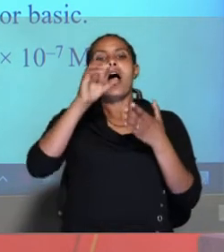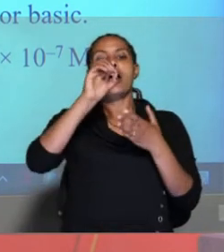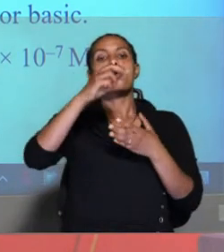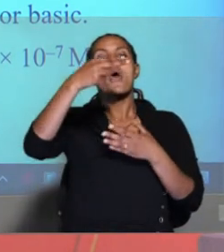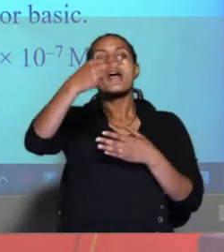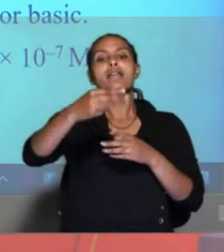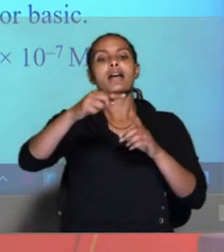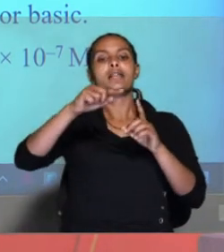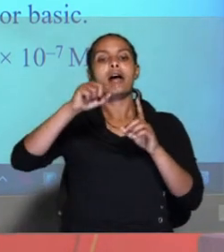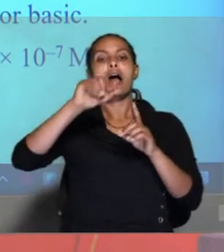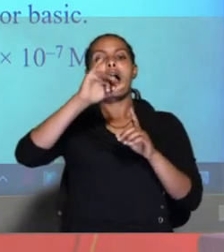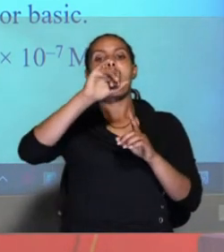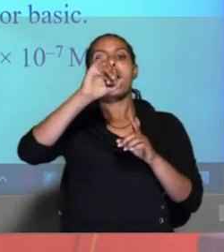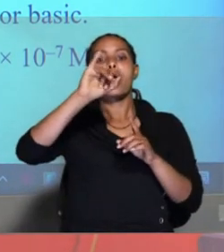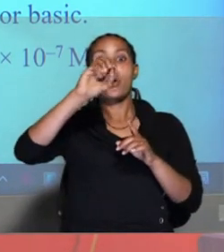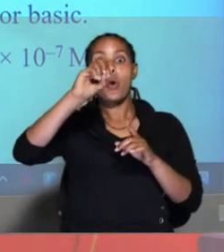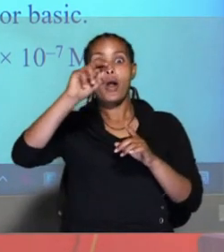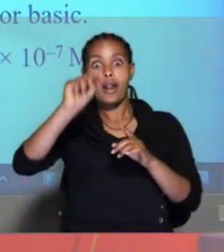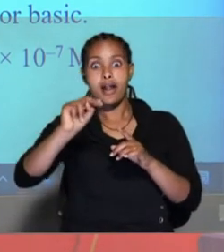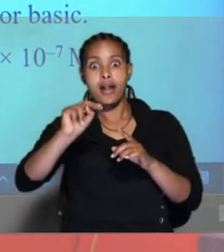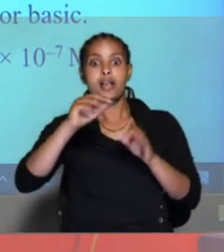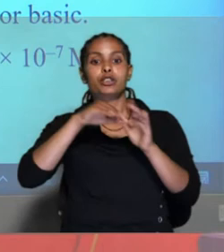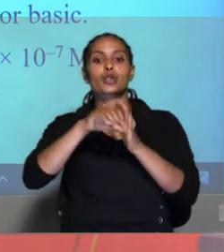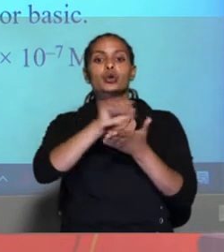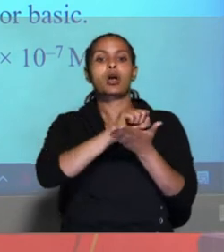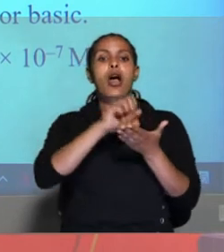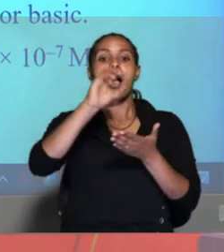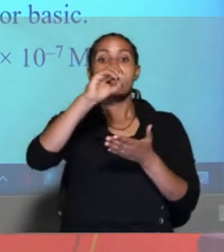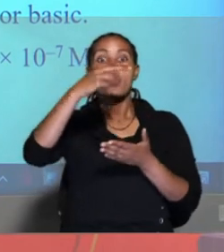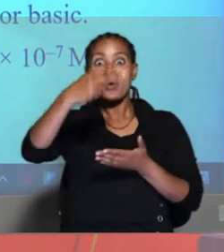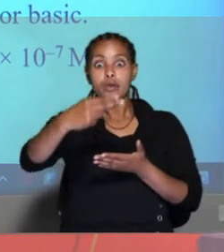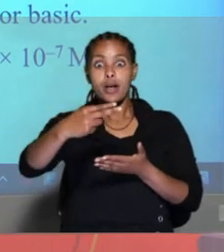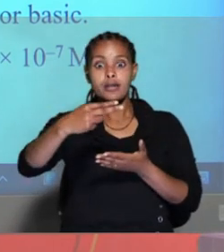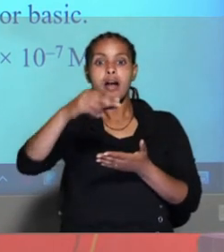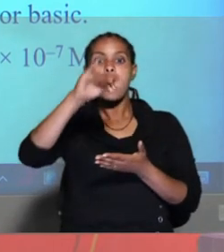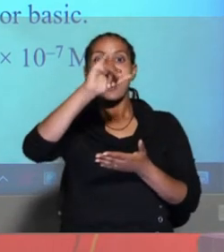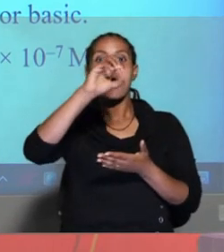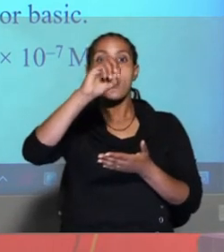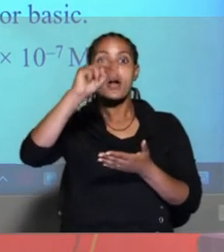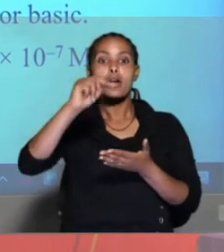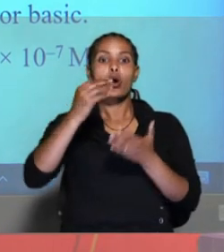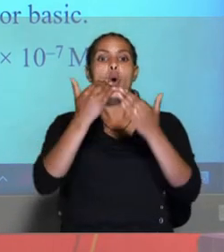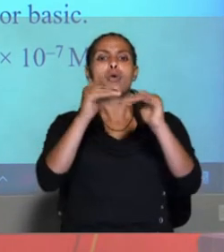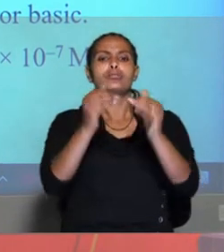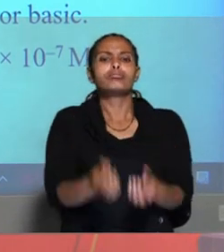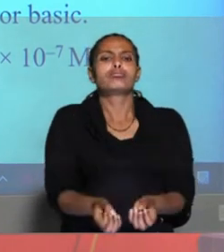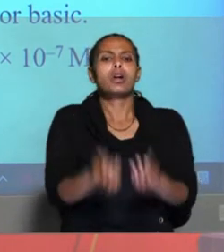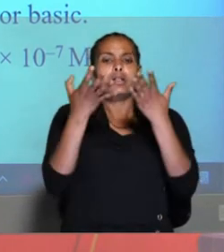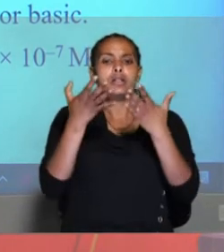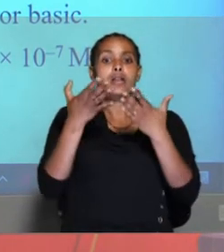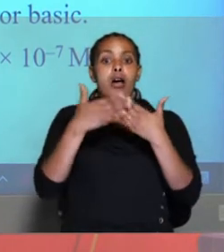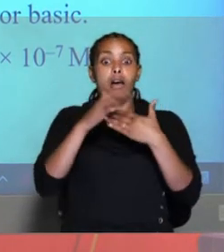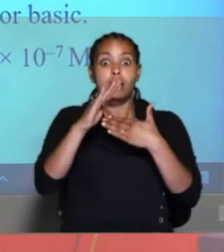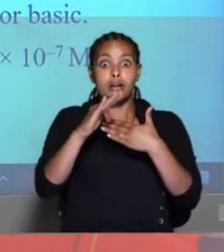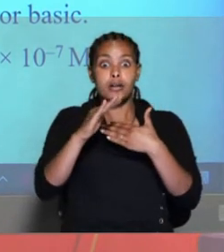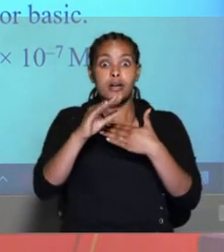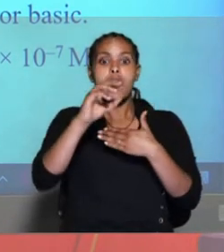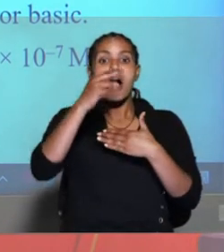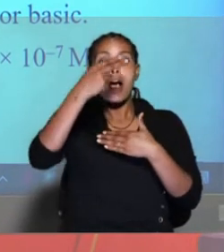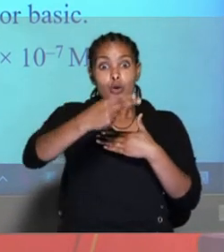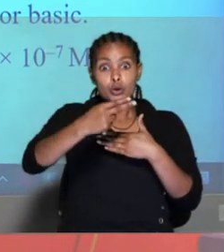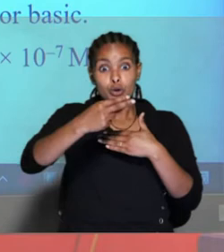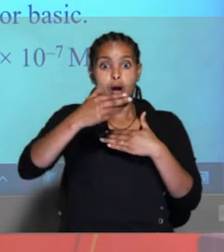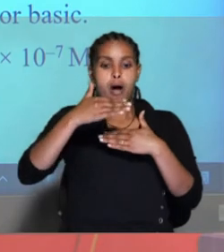hydroxide ion in the solution. If hydroxide ion concentration is greater than hydrogen